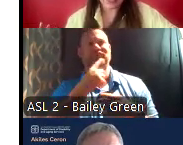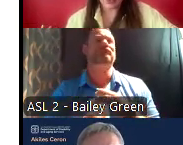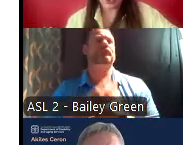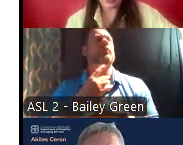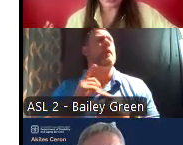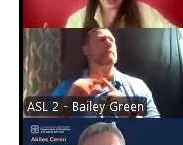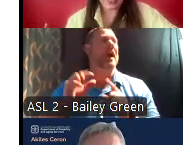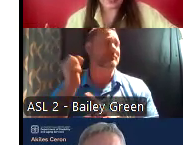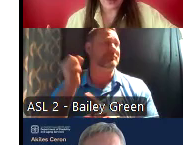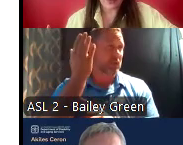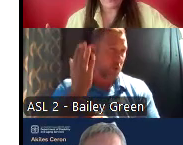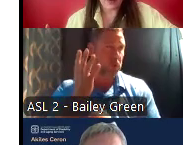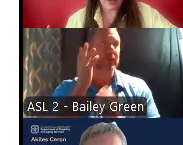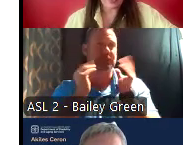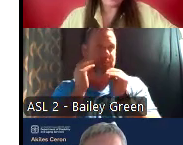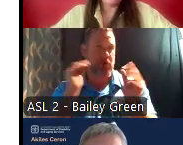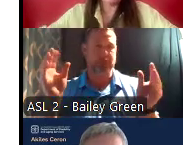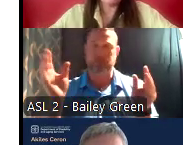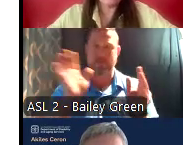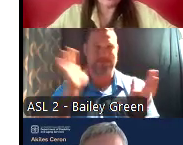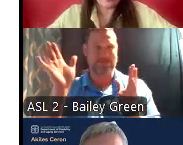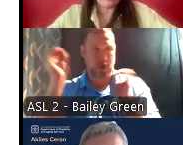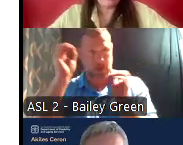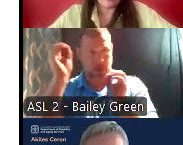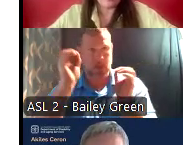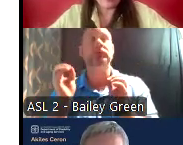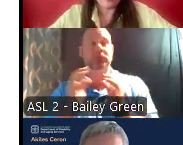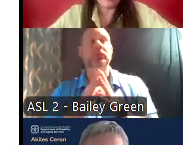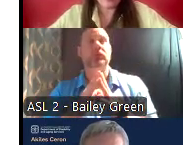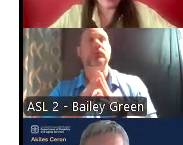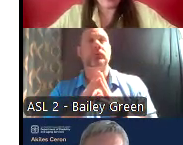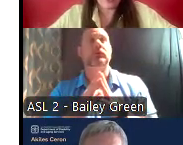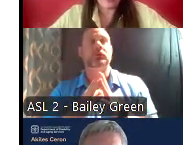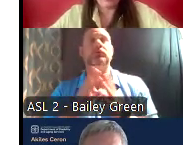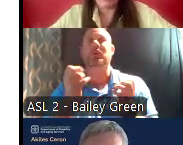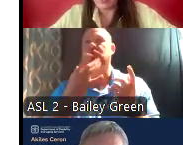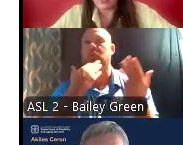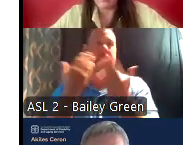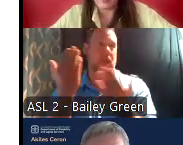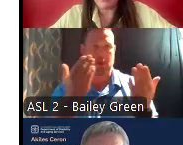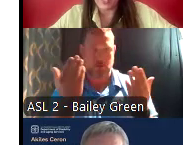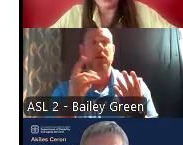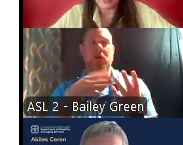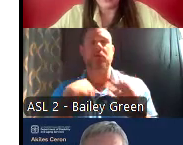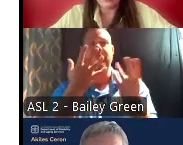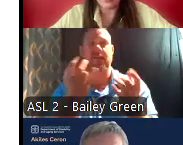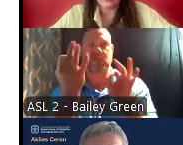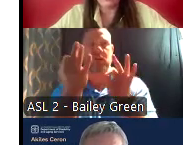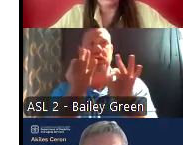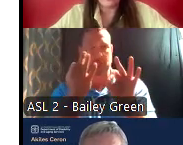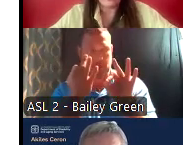the stakeholders' experience forward. So we just want to take a moment to acknowledge that. And we provided that feedback